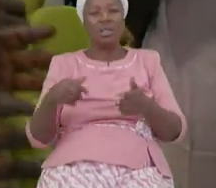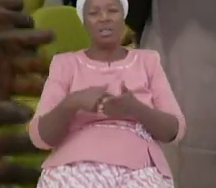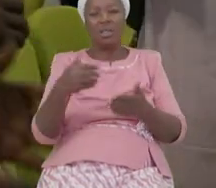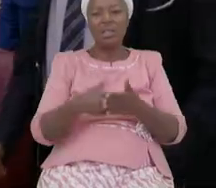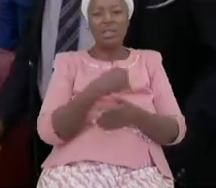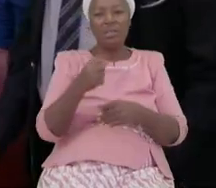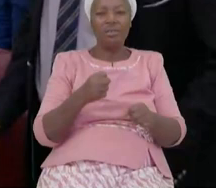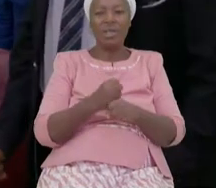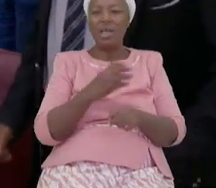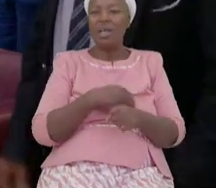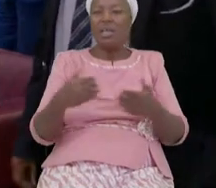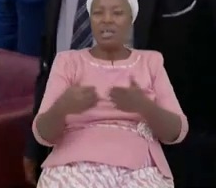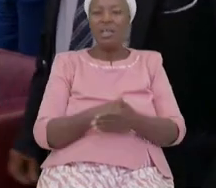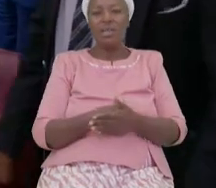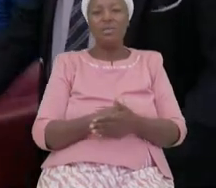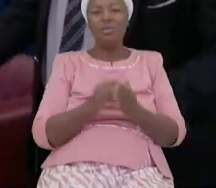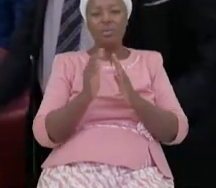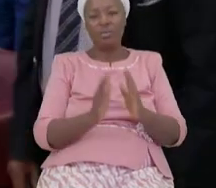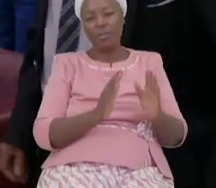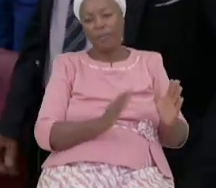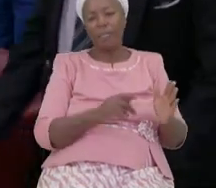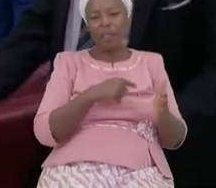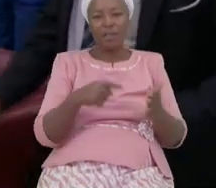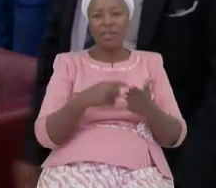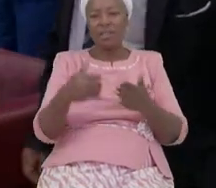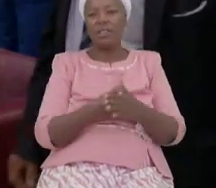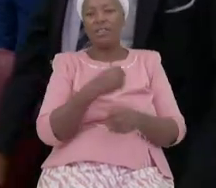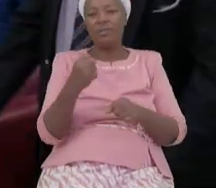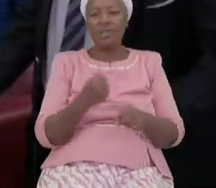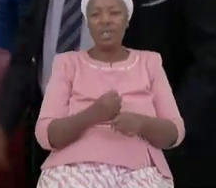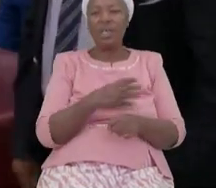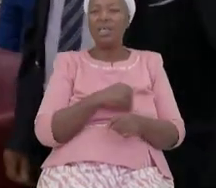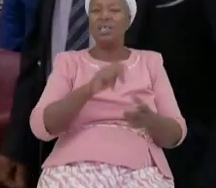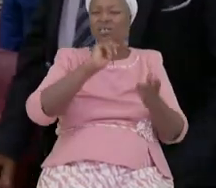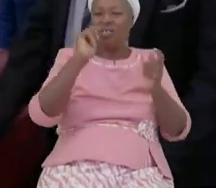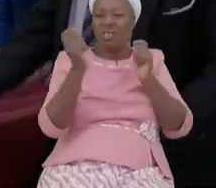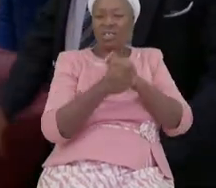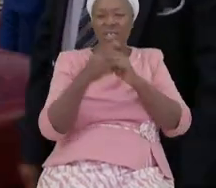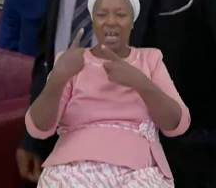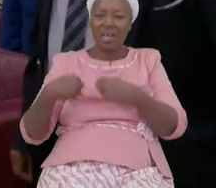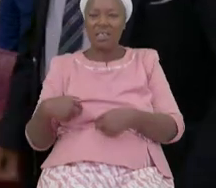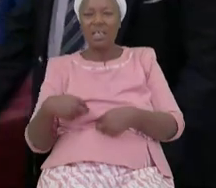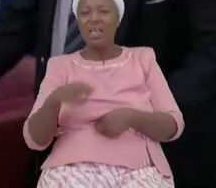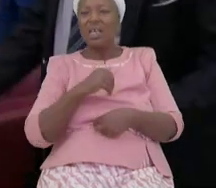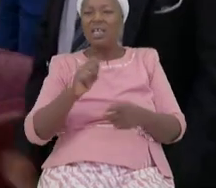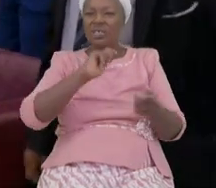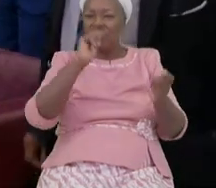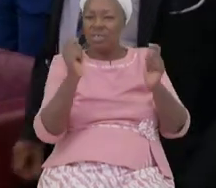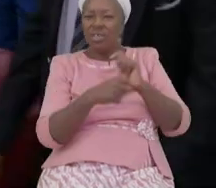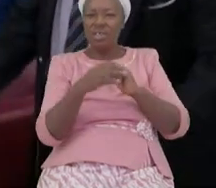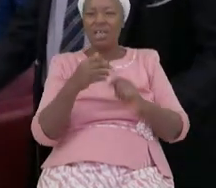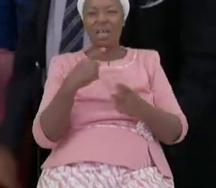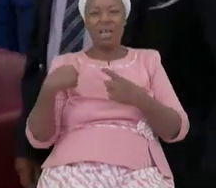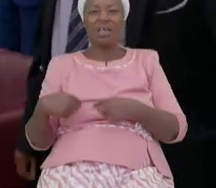new year, a new disposition this new year, a changed heart, a changed heart.